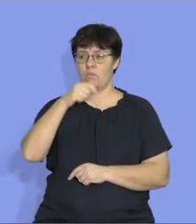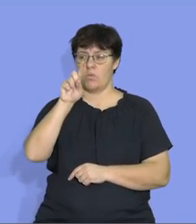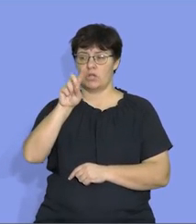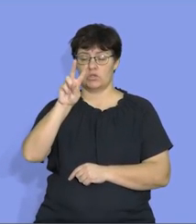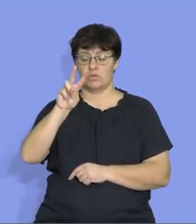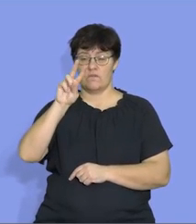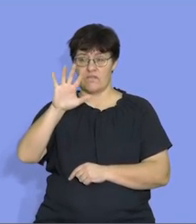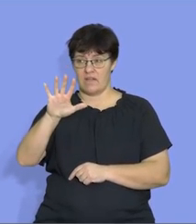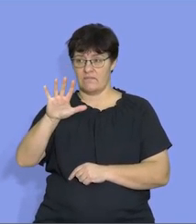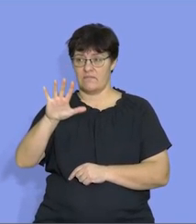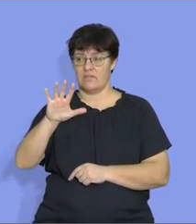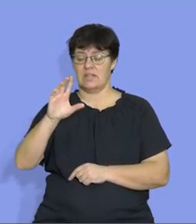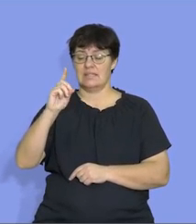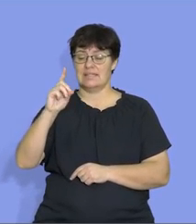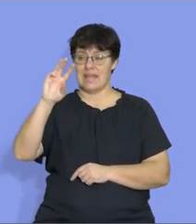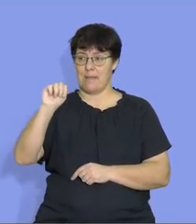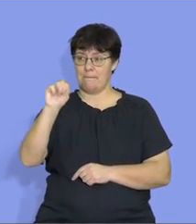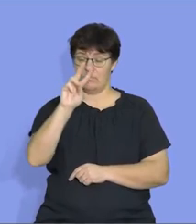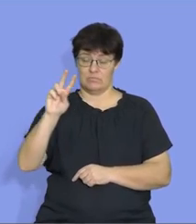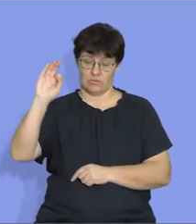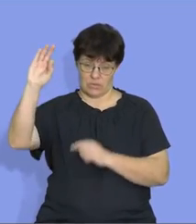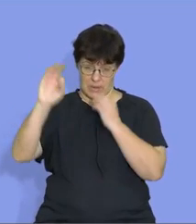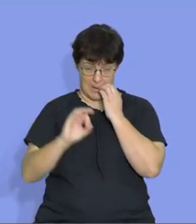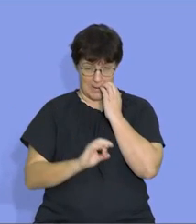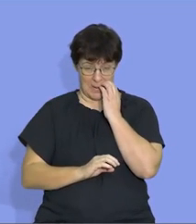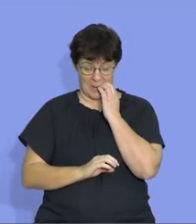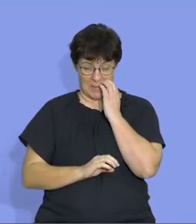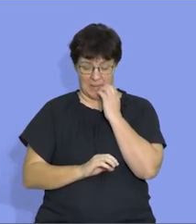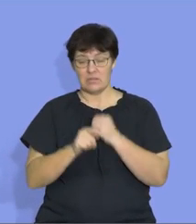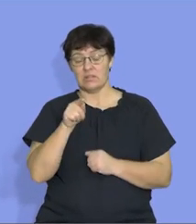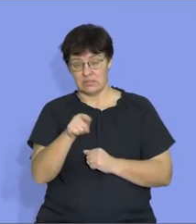0.125 cubic decimeters. Right, so this is